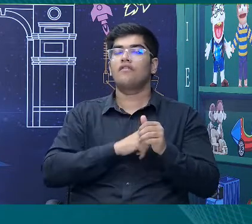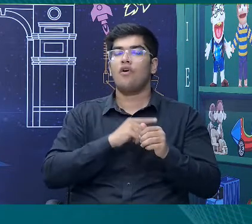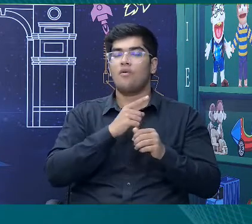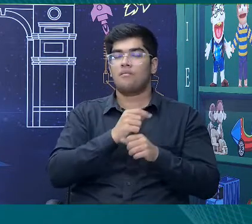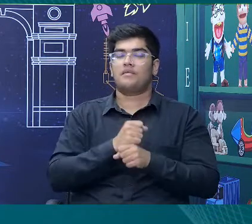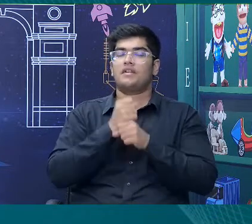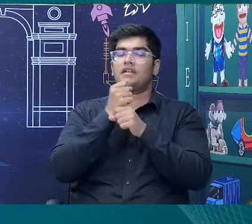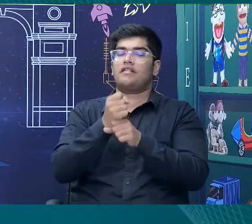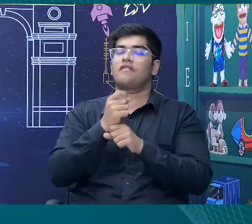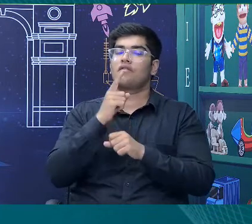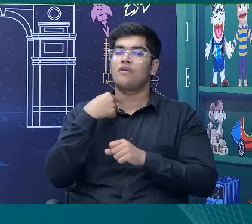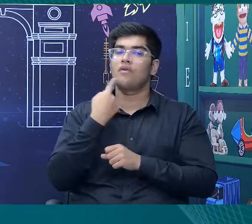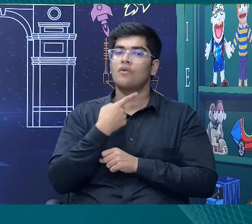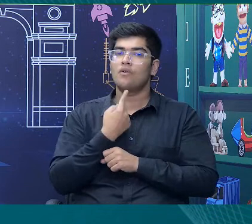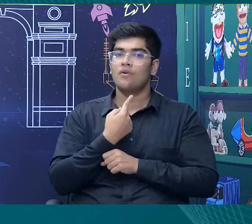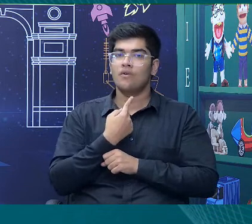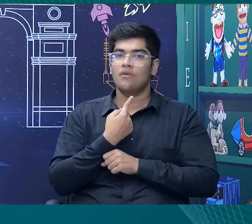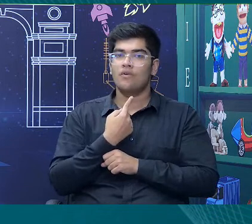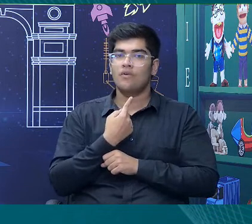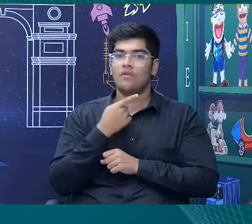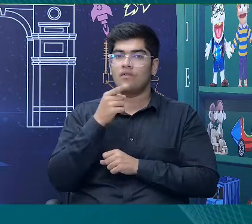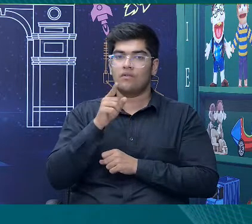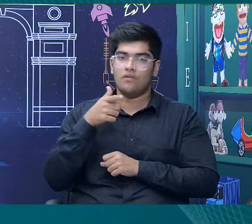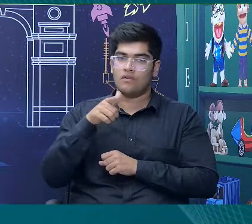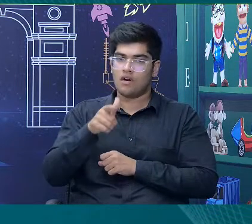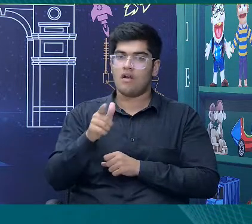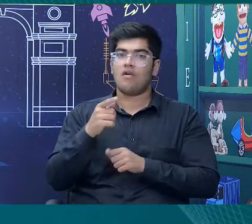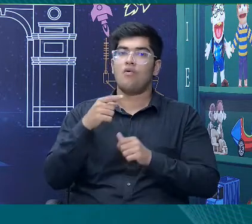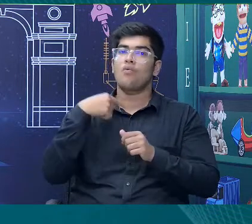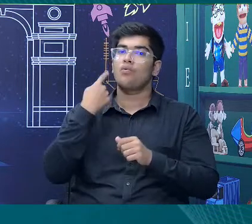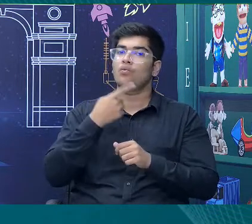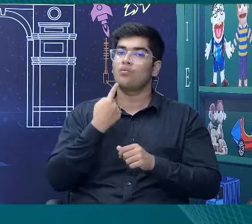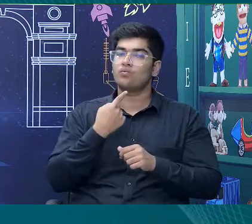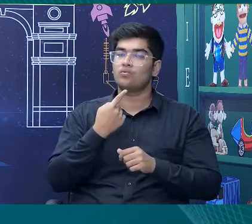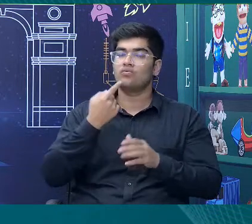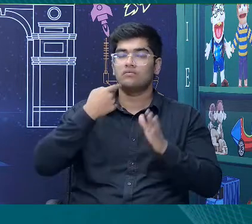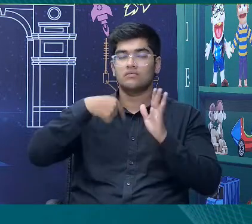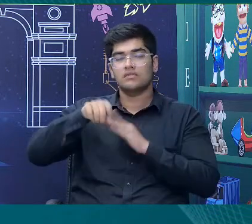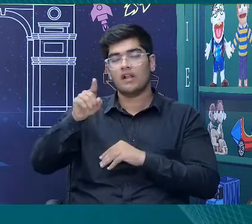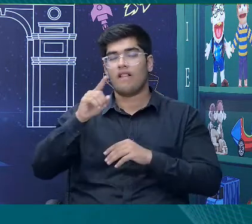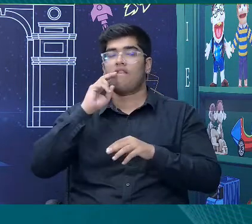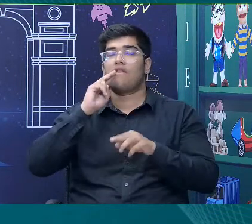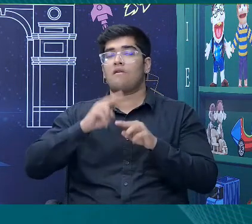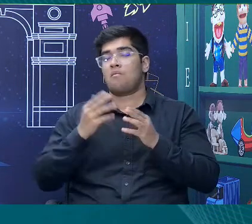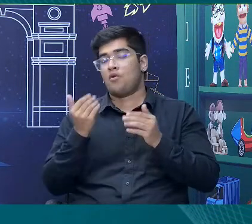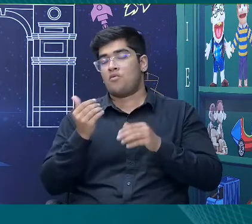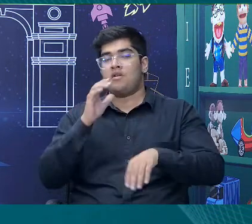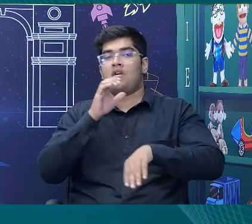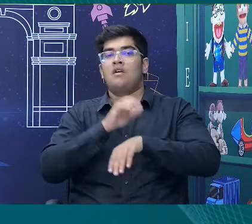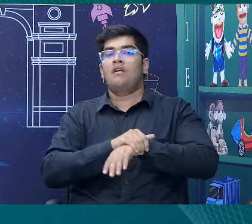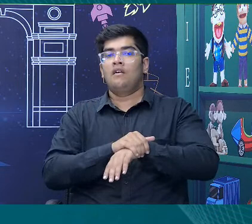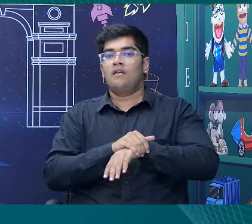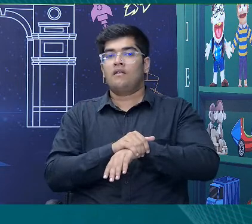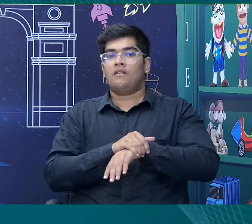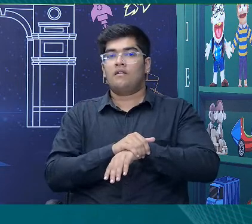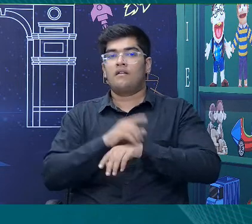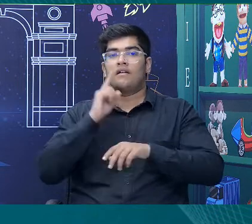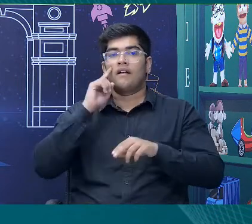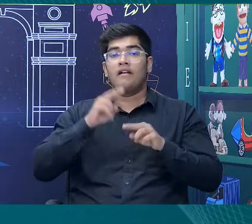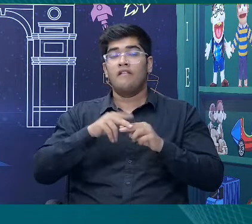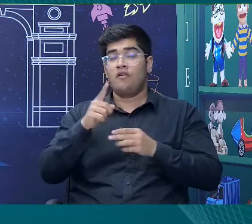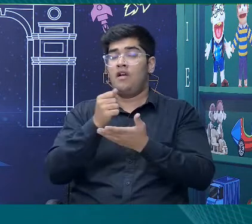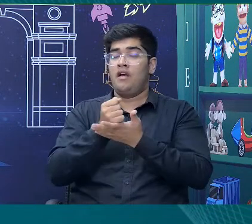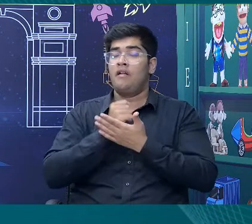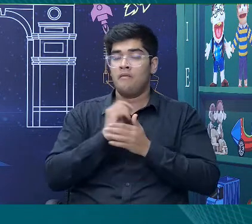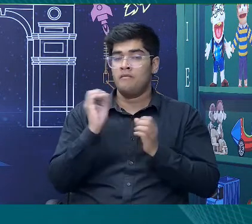the rat trap is a Christmas present from a rat who would have been caught in this world's rat trap if he had